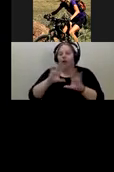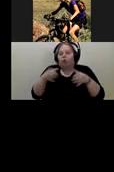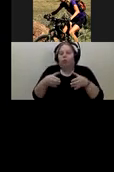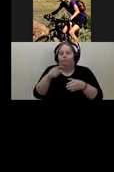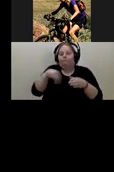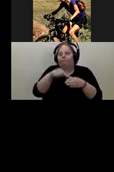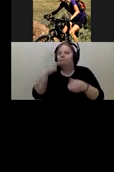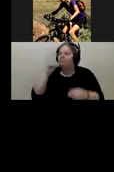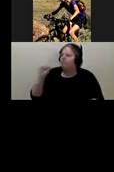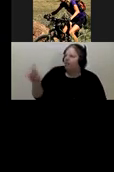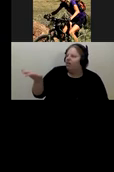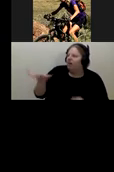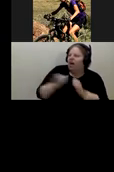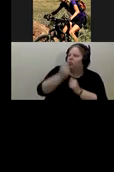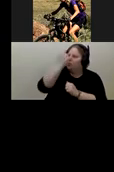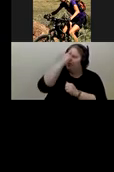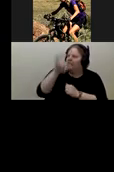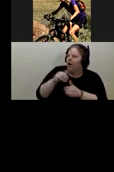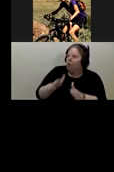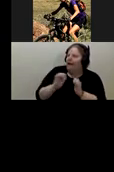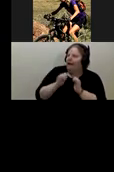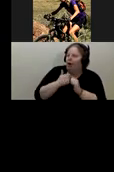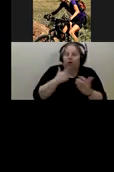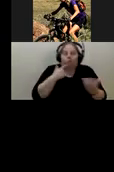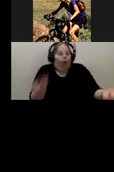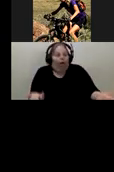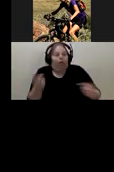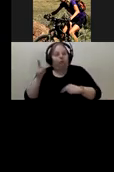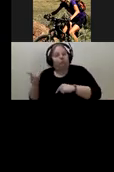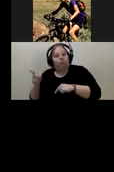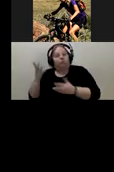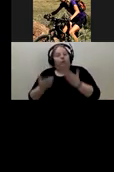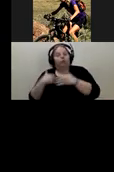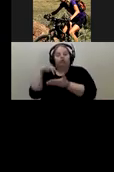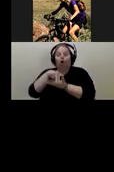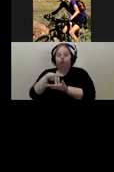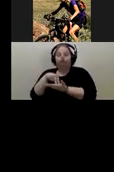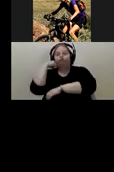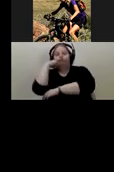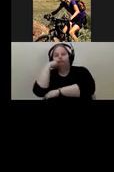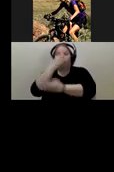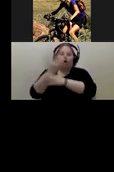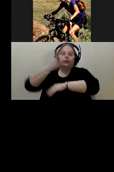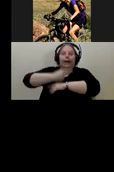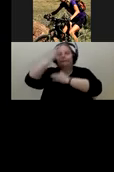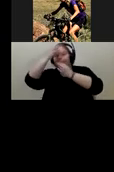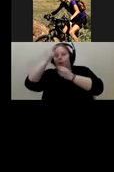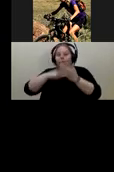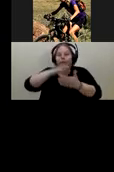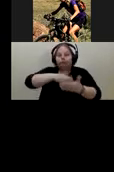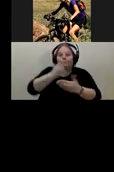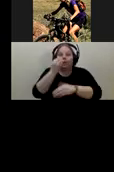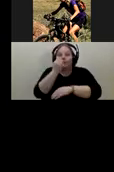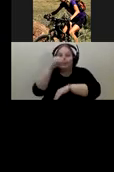me, why could you even think of doing that? And I thought, well, he's probably just standing there having a good day, thinking about what he's going to make for dinner,